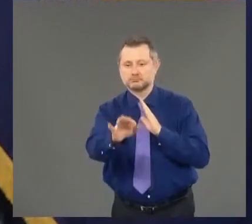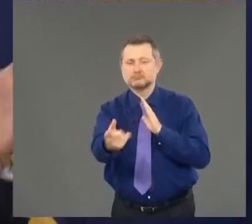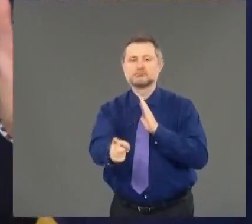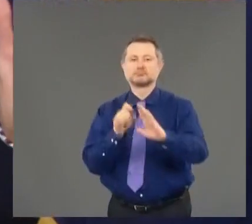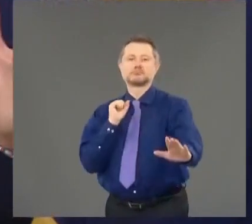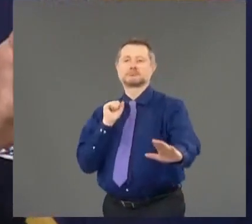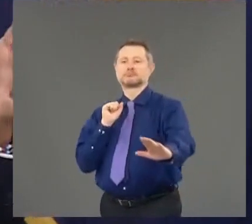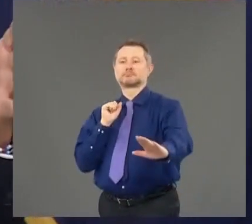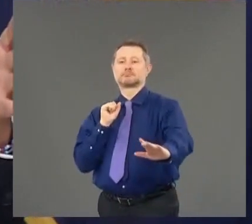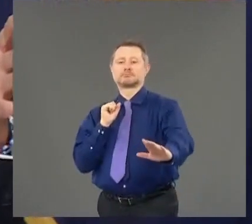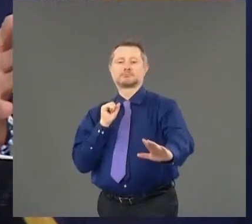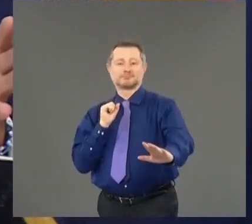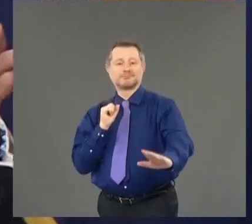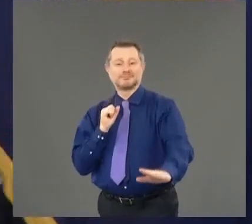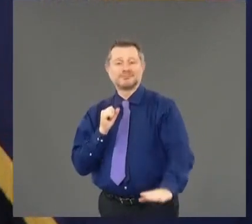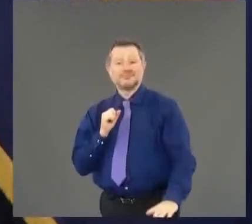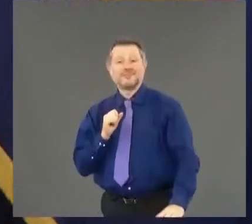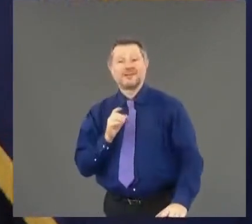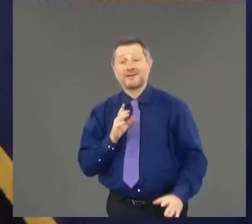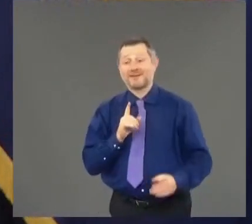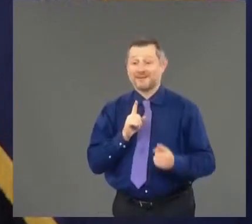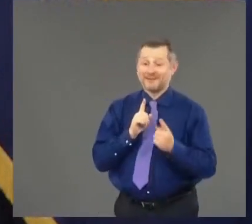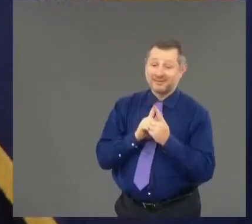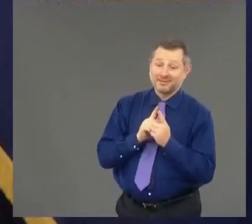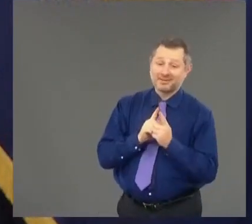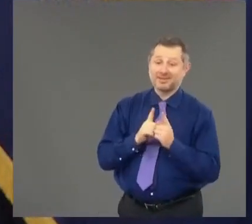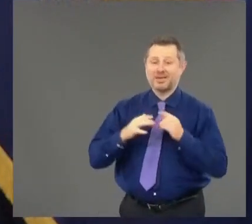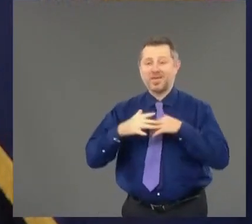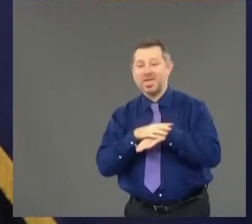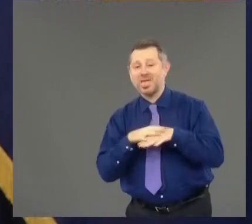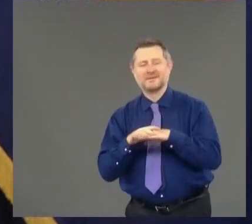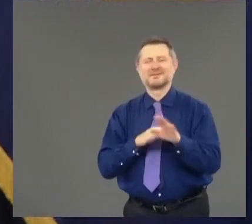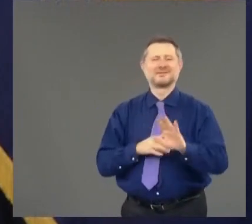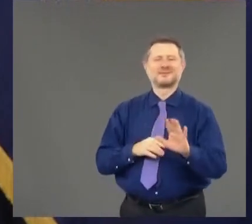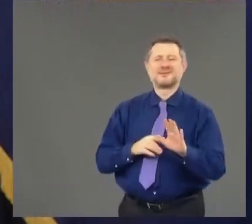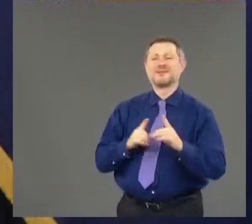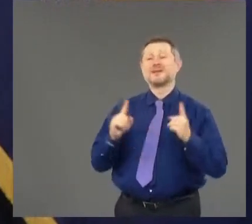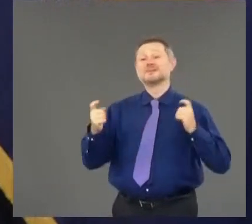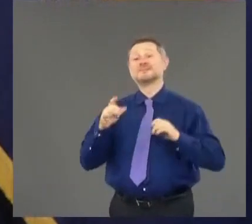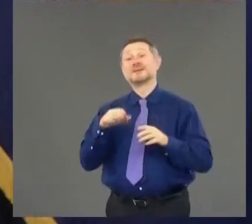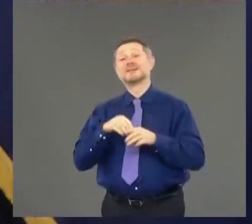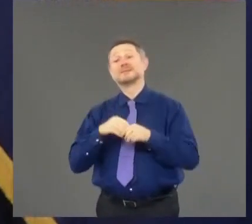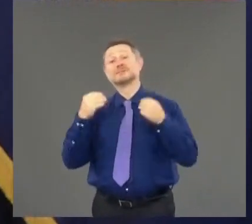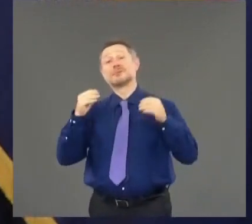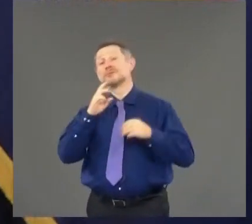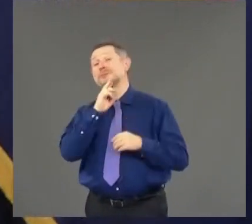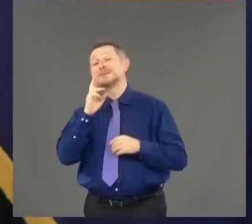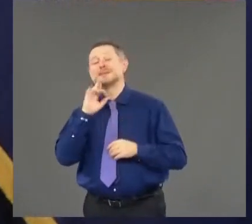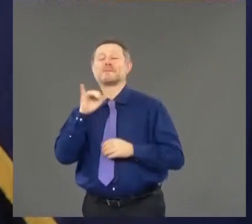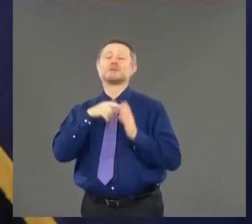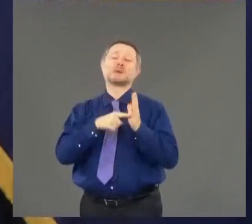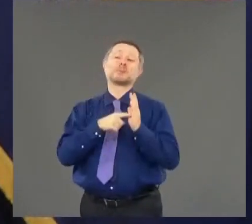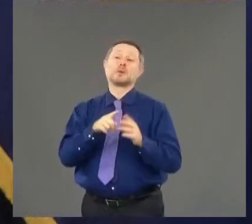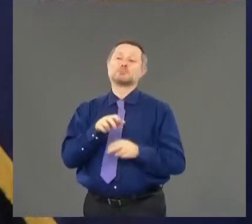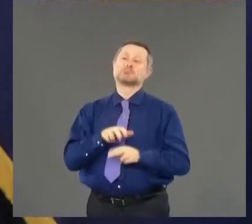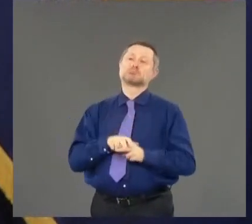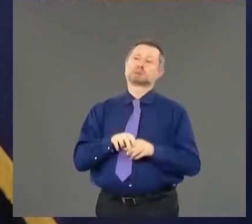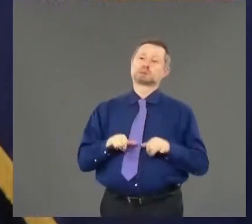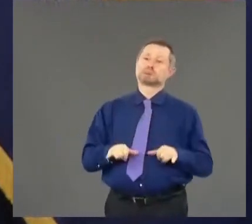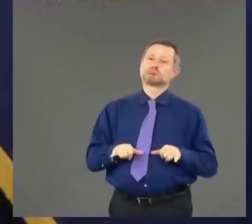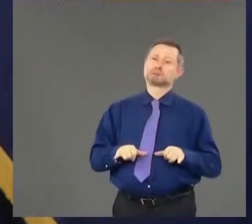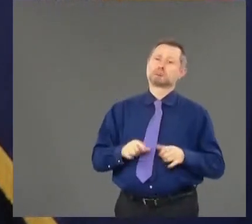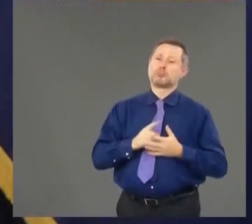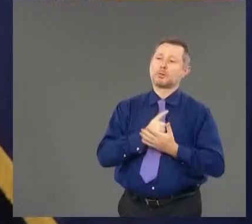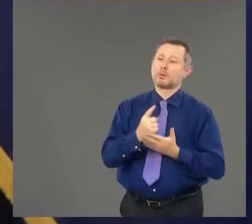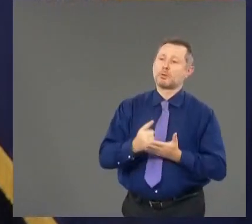your proximity is measured. Dining, indoor dining, you're sitting there, you're there for an hour, you